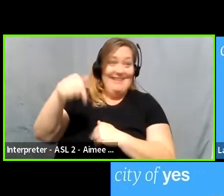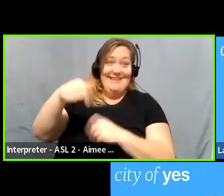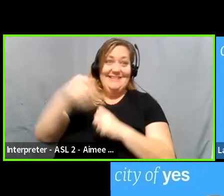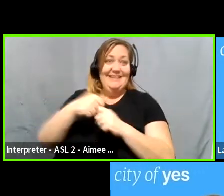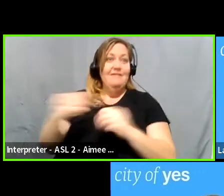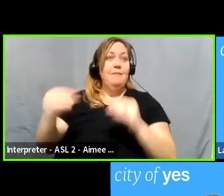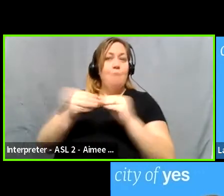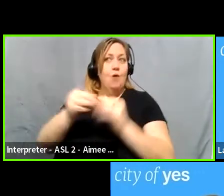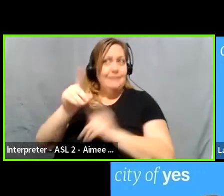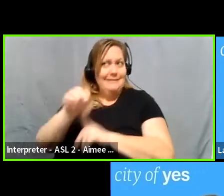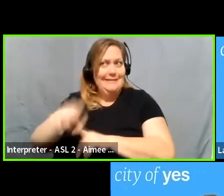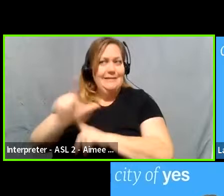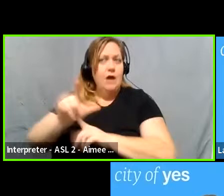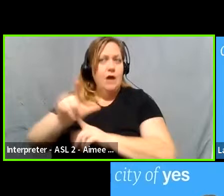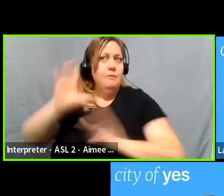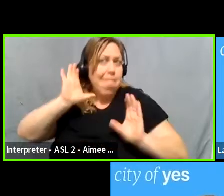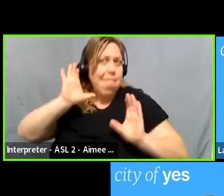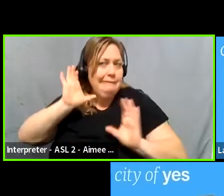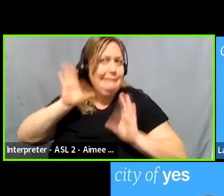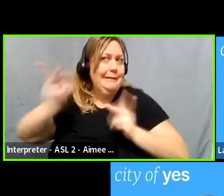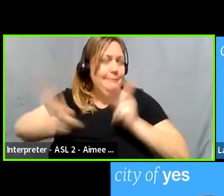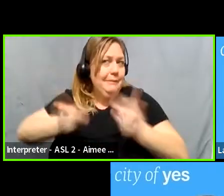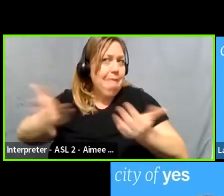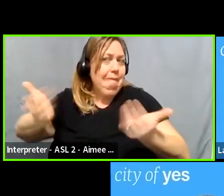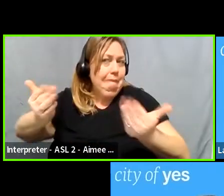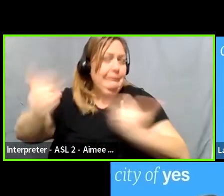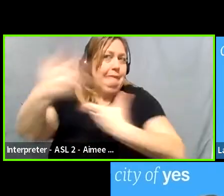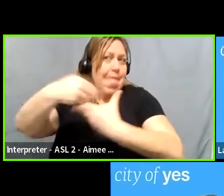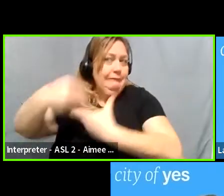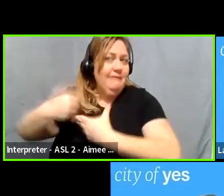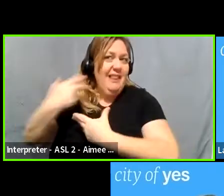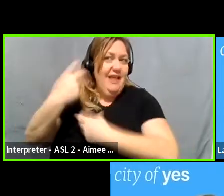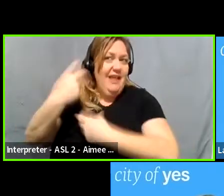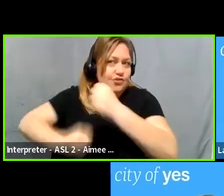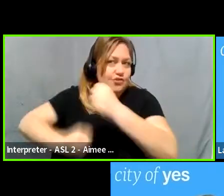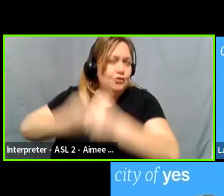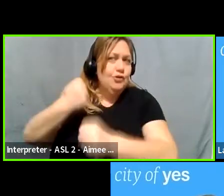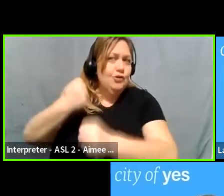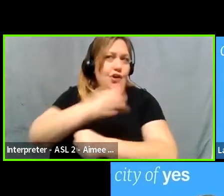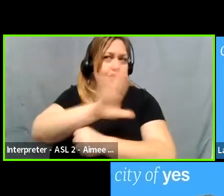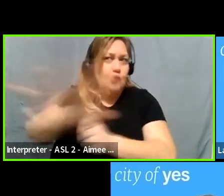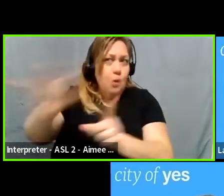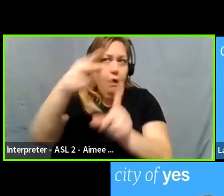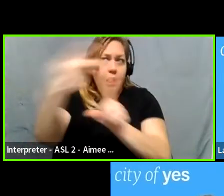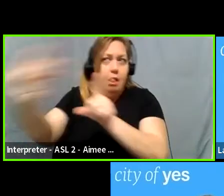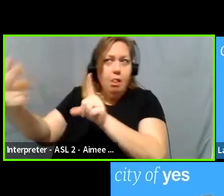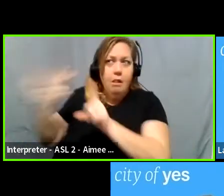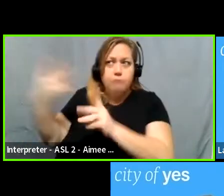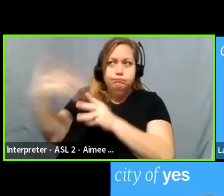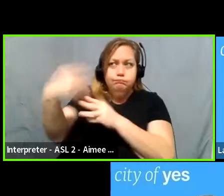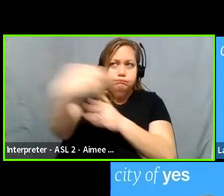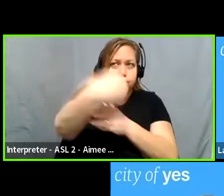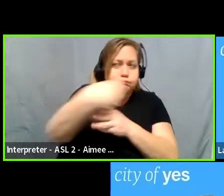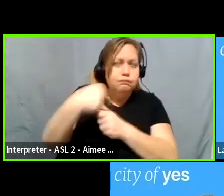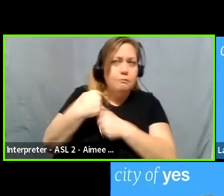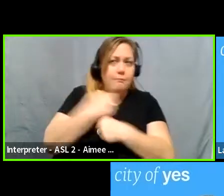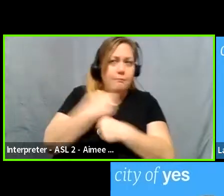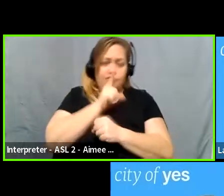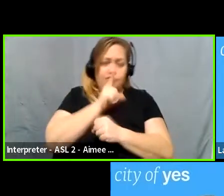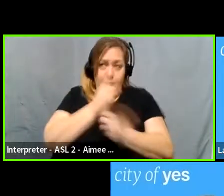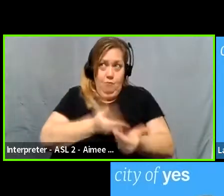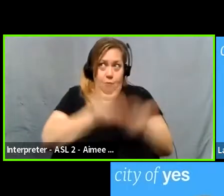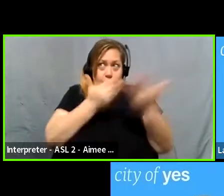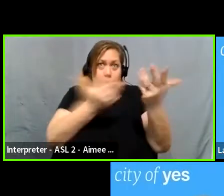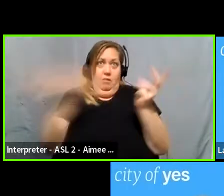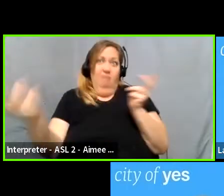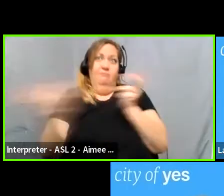most detail because we've been listening to people over the last two years, um, to understand how we should shape this proposal to make sure it works for New